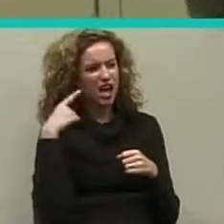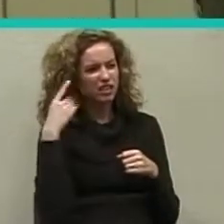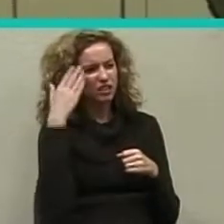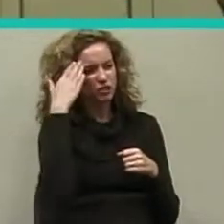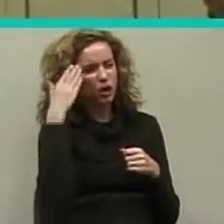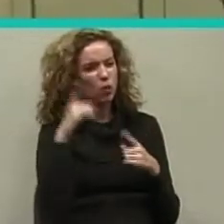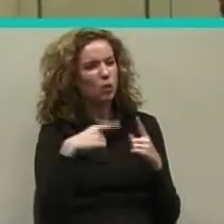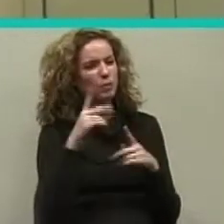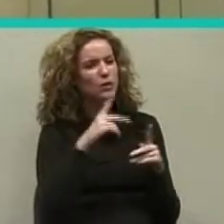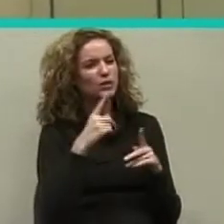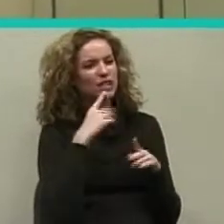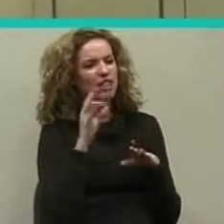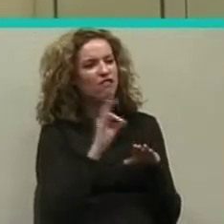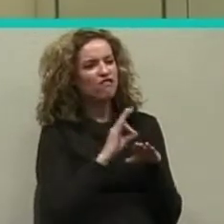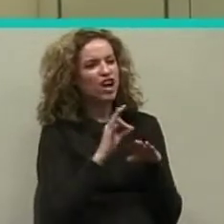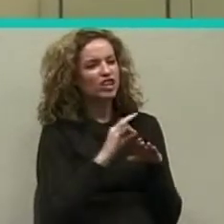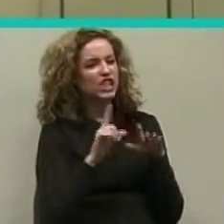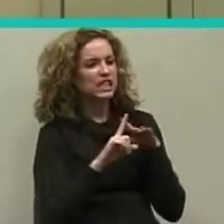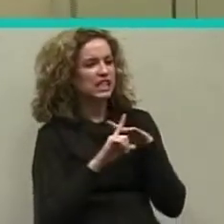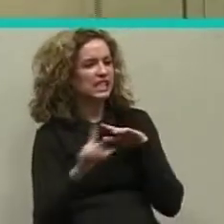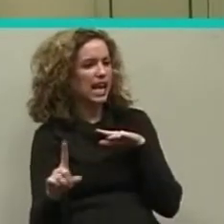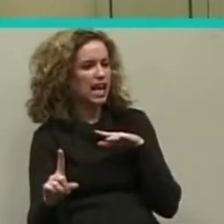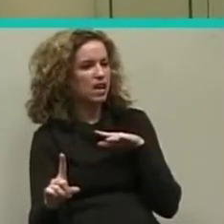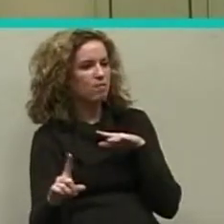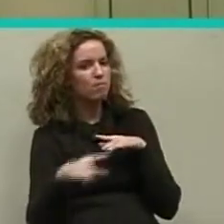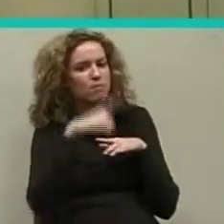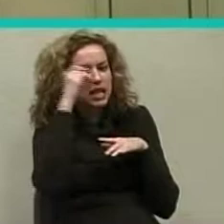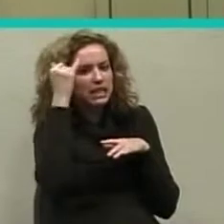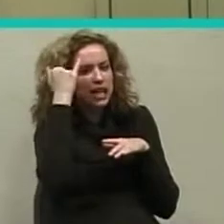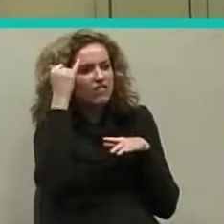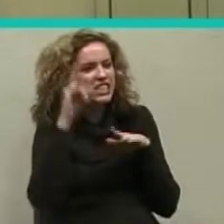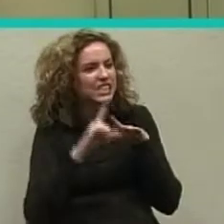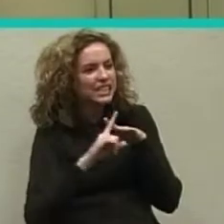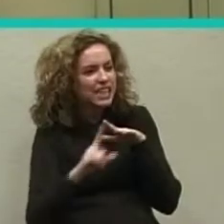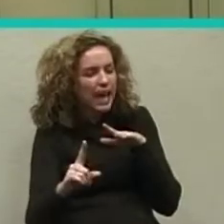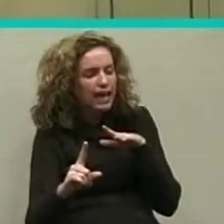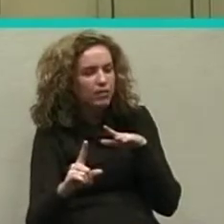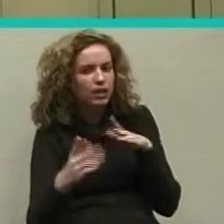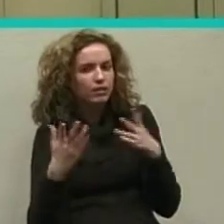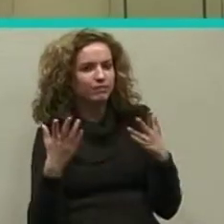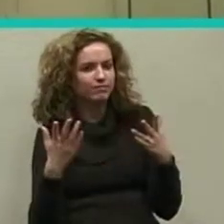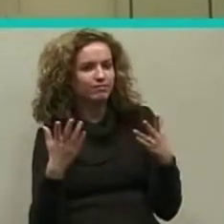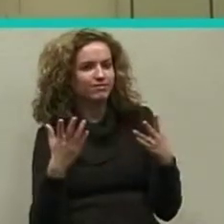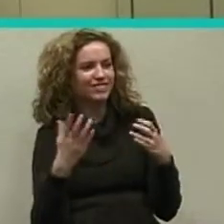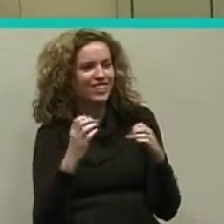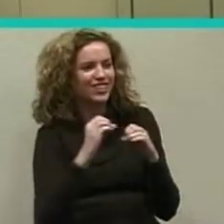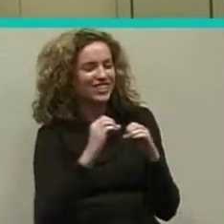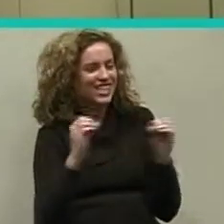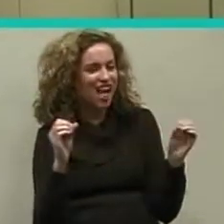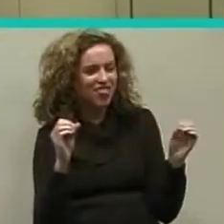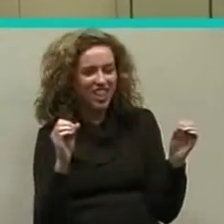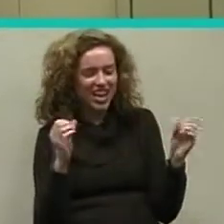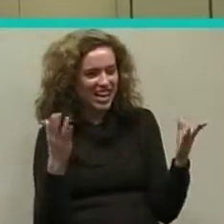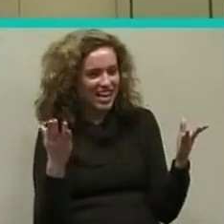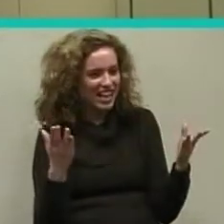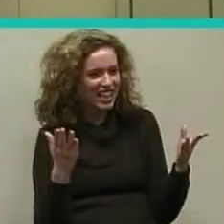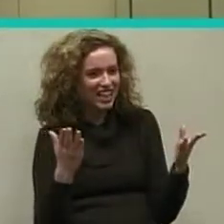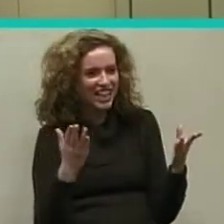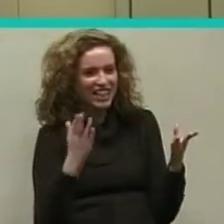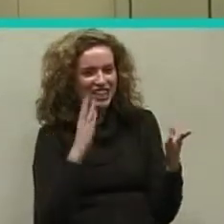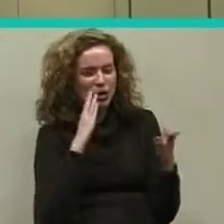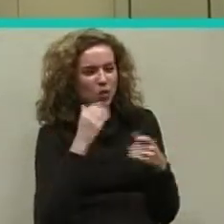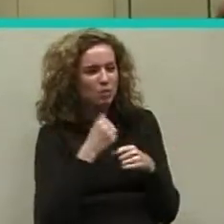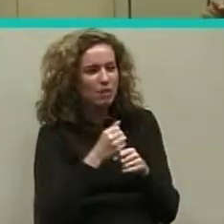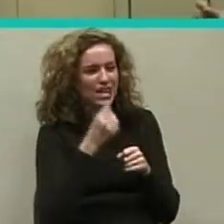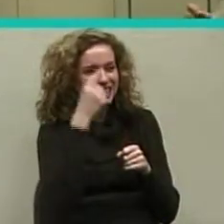when the people say the function is escape. Because if the function is escape, boy, there is absolutely nothing that's going to make much